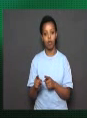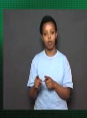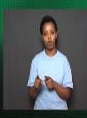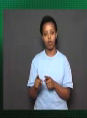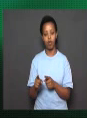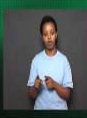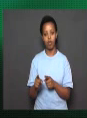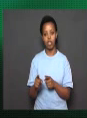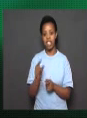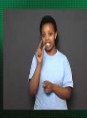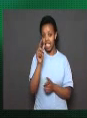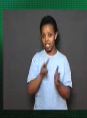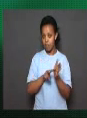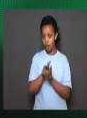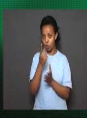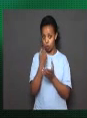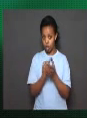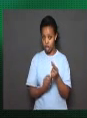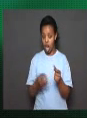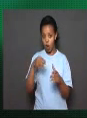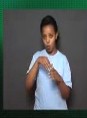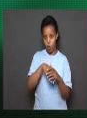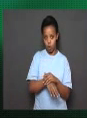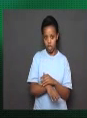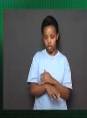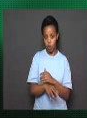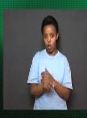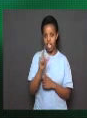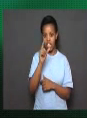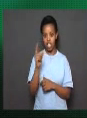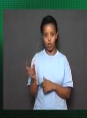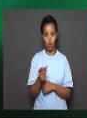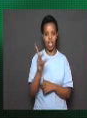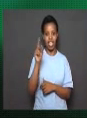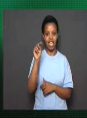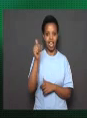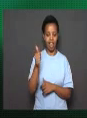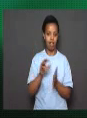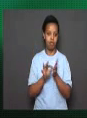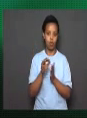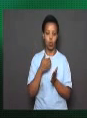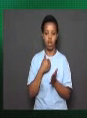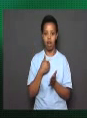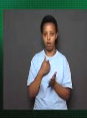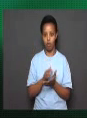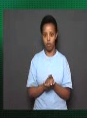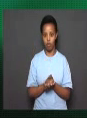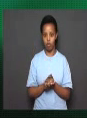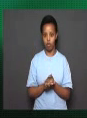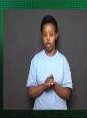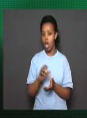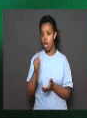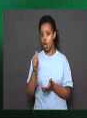only some viruses contain a small amount of DNA, while